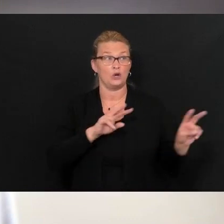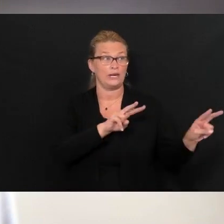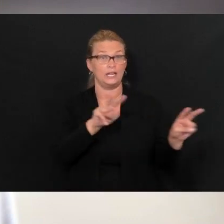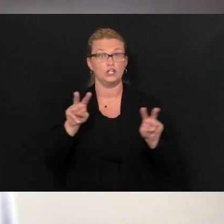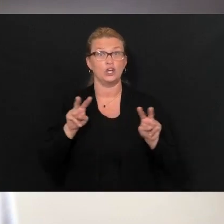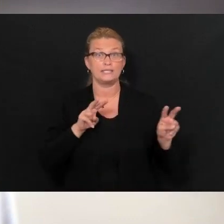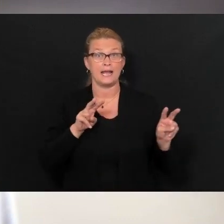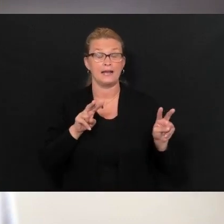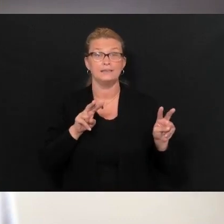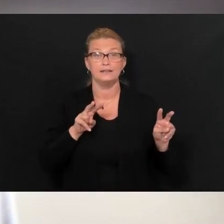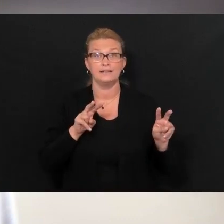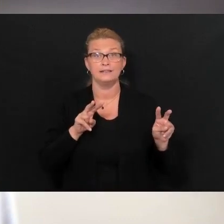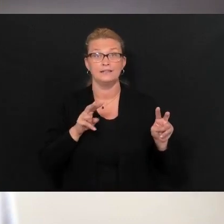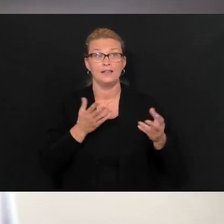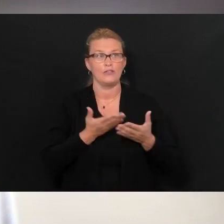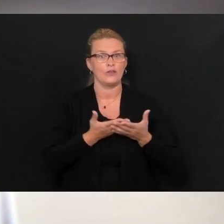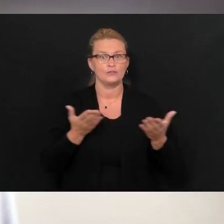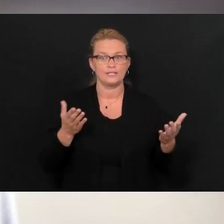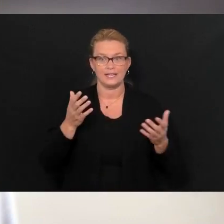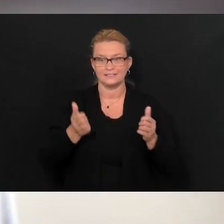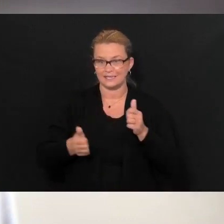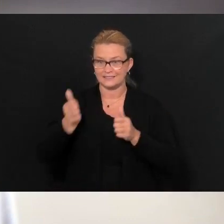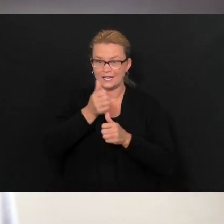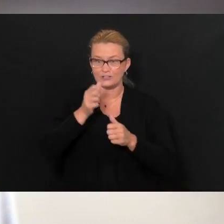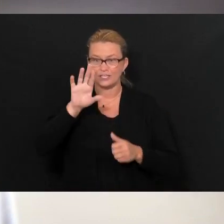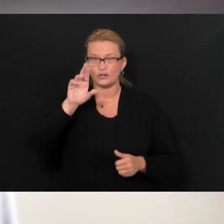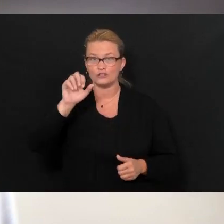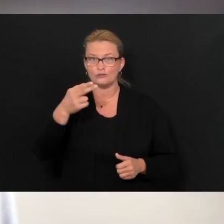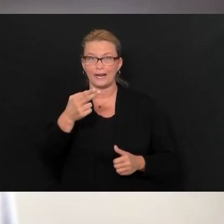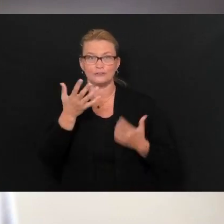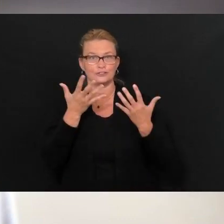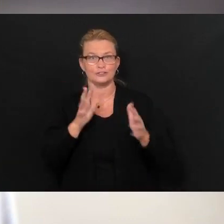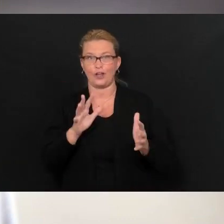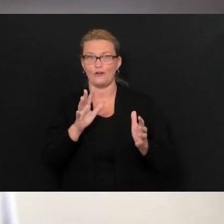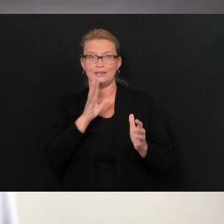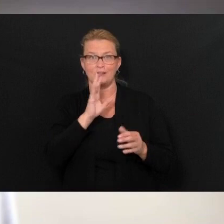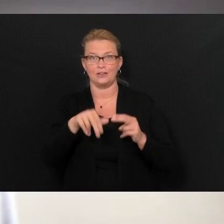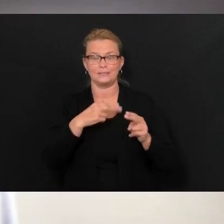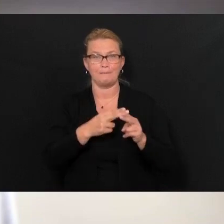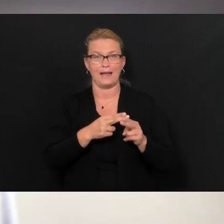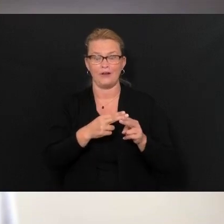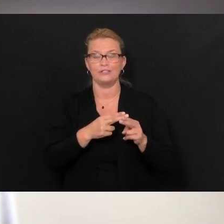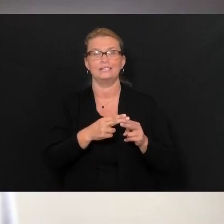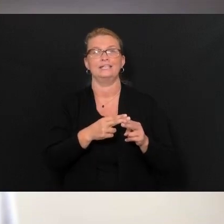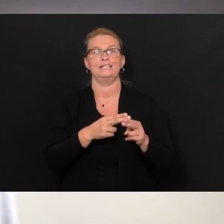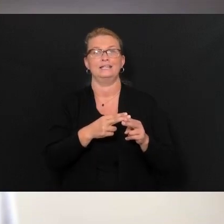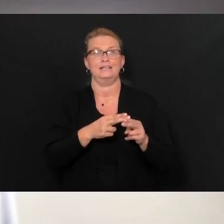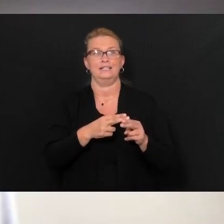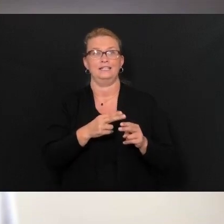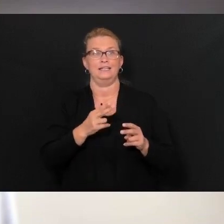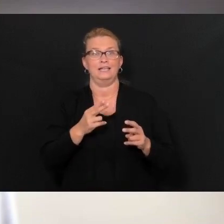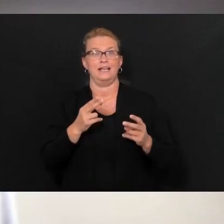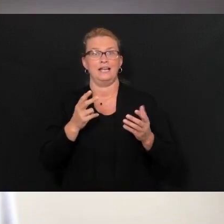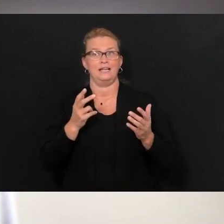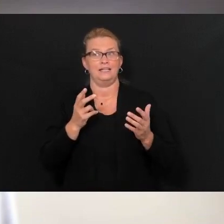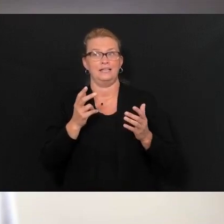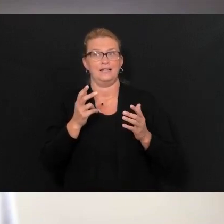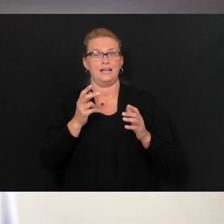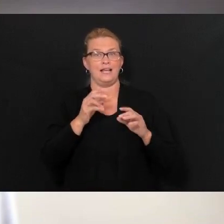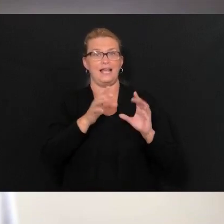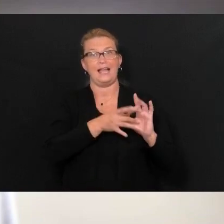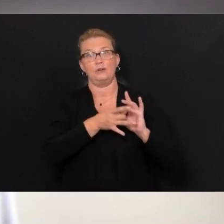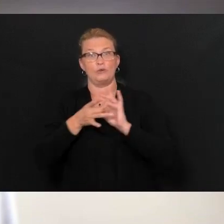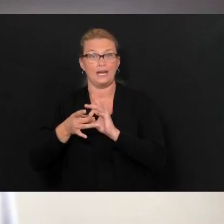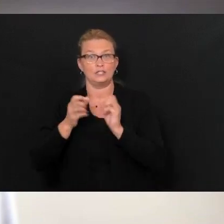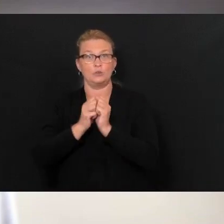is looking at those things that Secretary Crouch talked about earlier, reverse flow and those types of things in conjunction with the